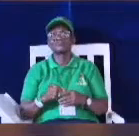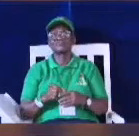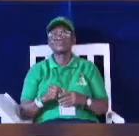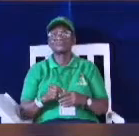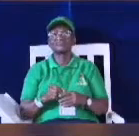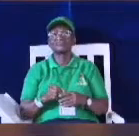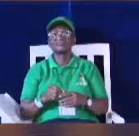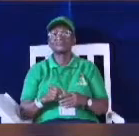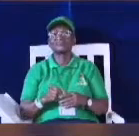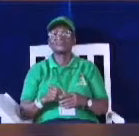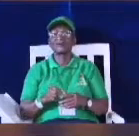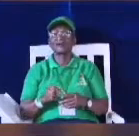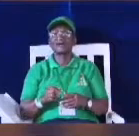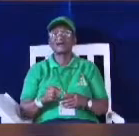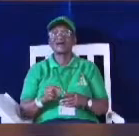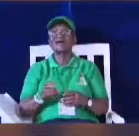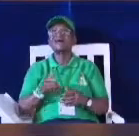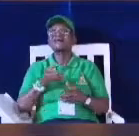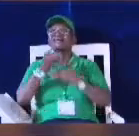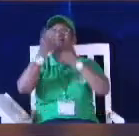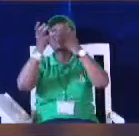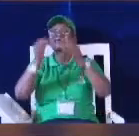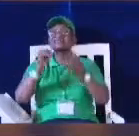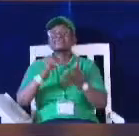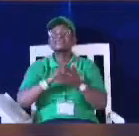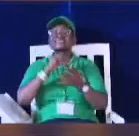cried, "It is finished,"